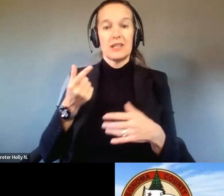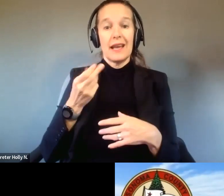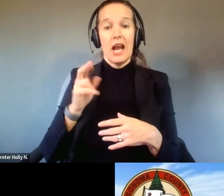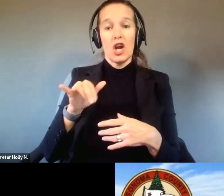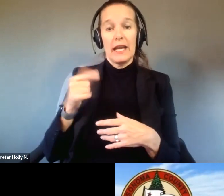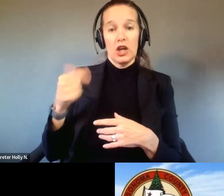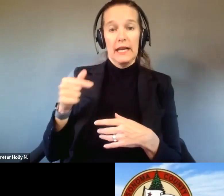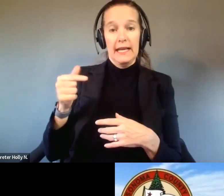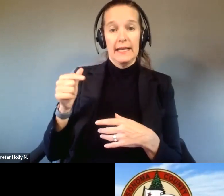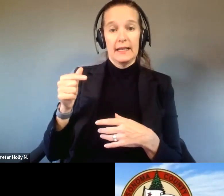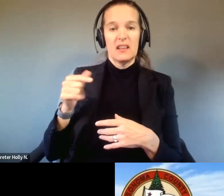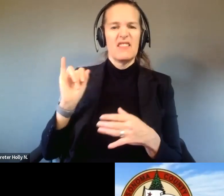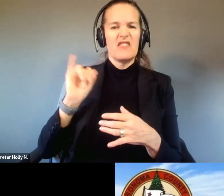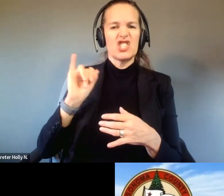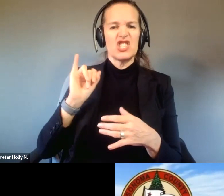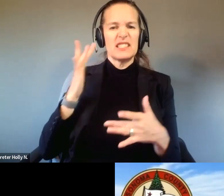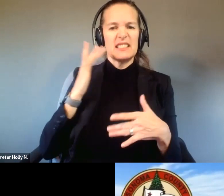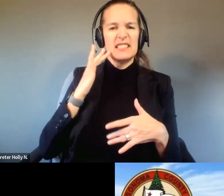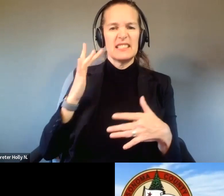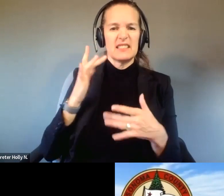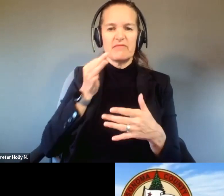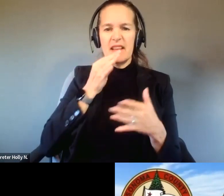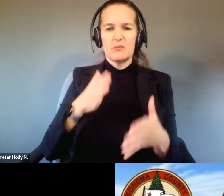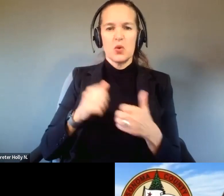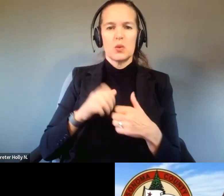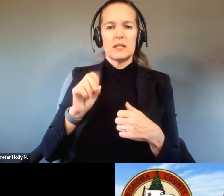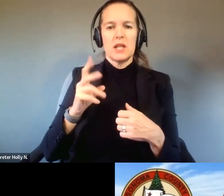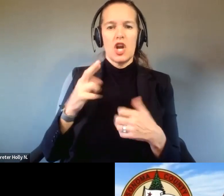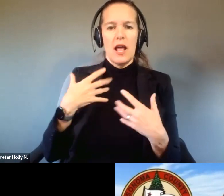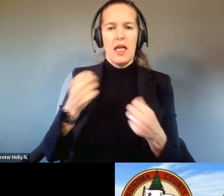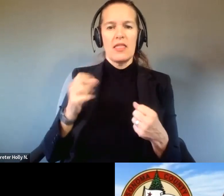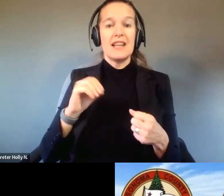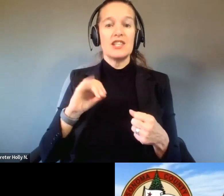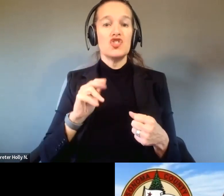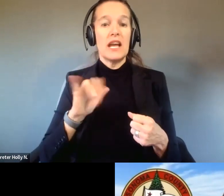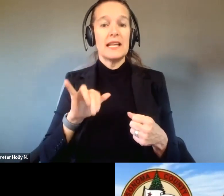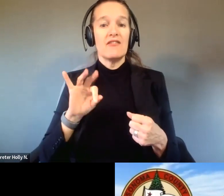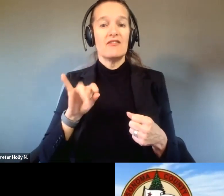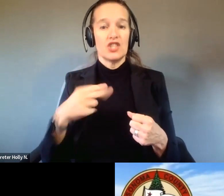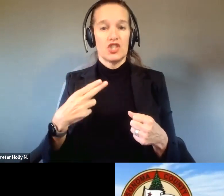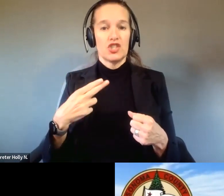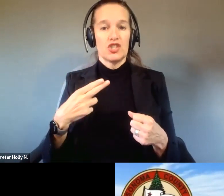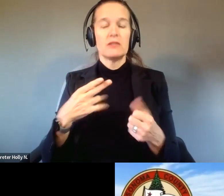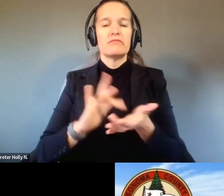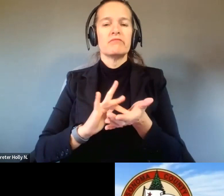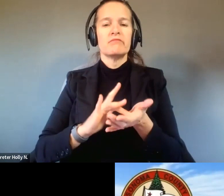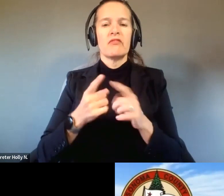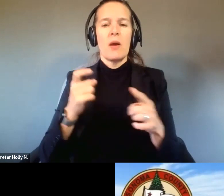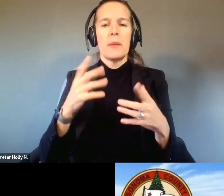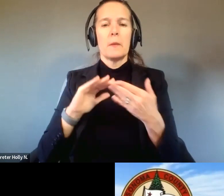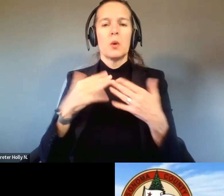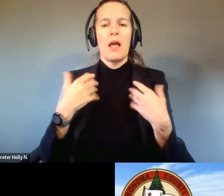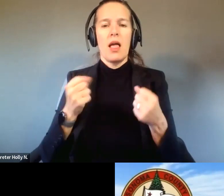an infectious disease expert with Sutter Health, and Dr. Jenny Fish, a family medicine physician from a community health center